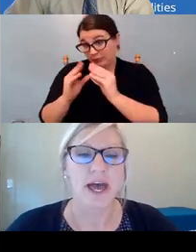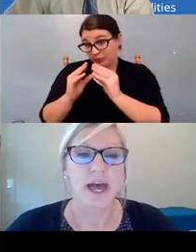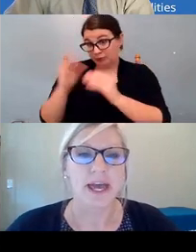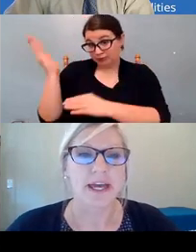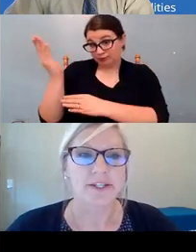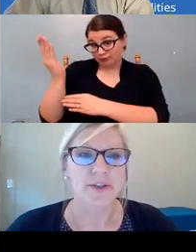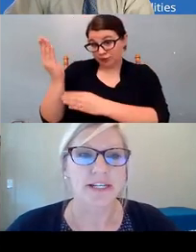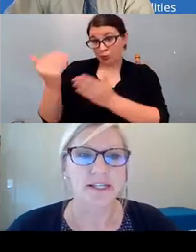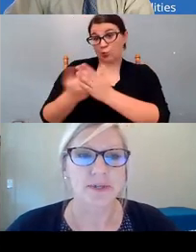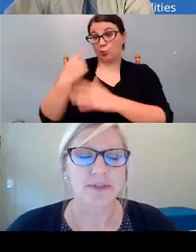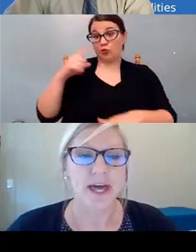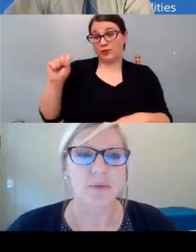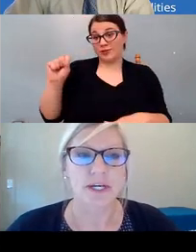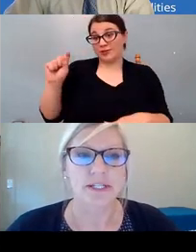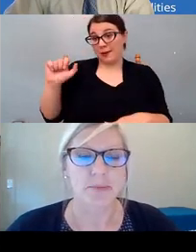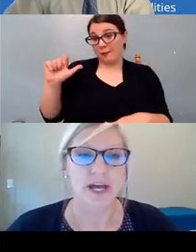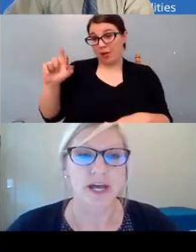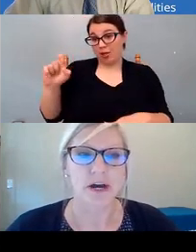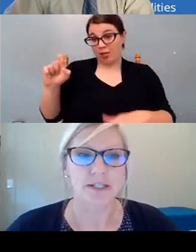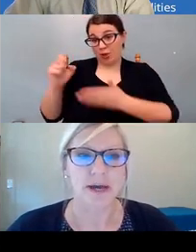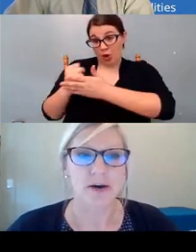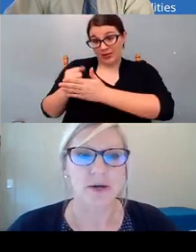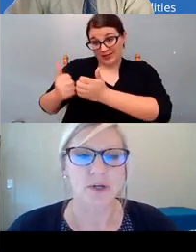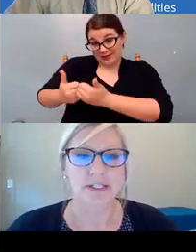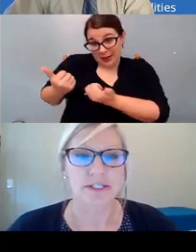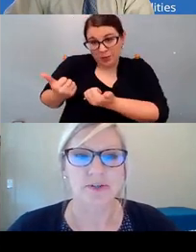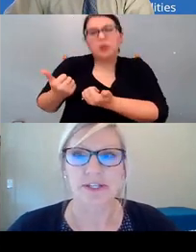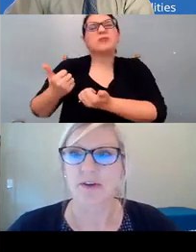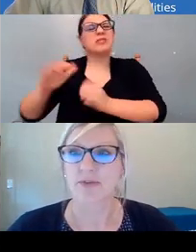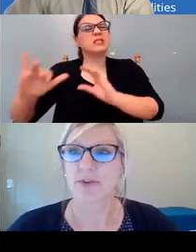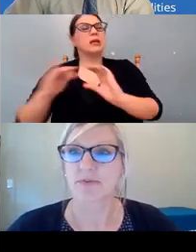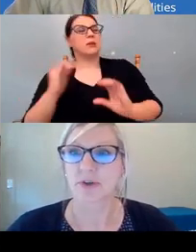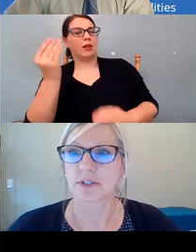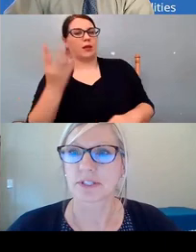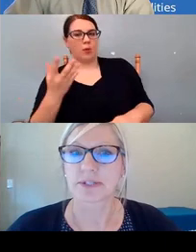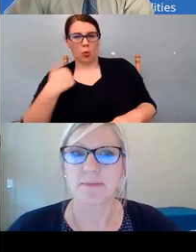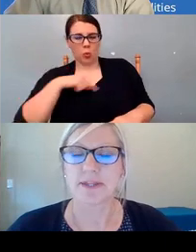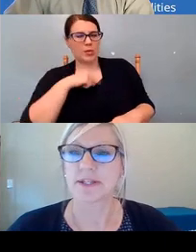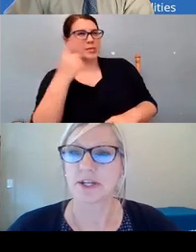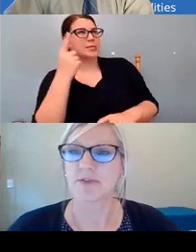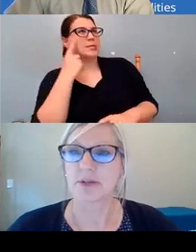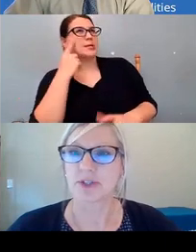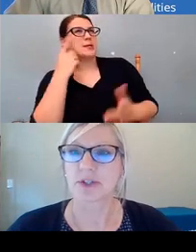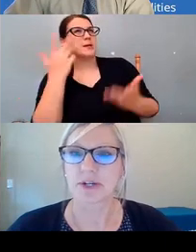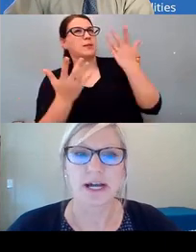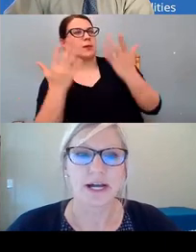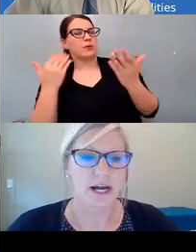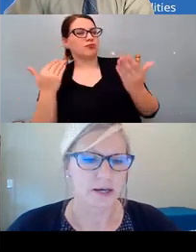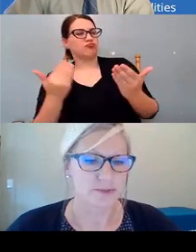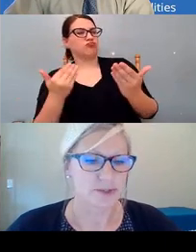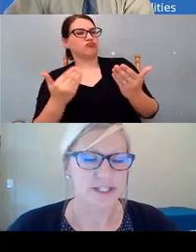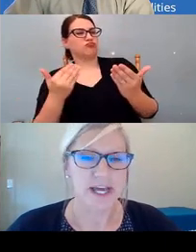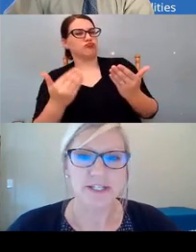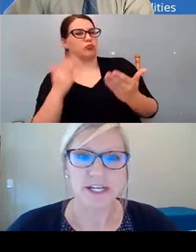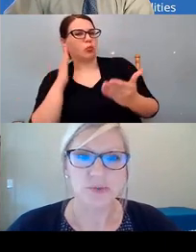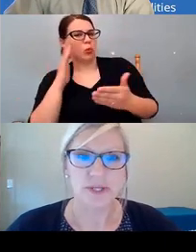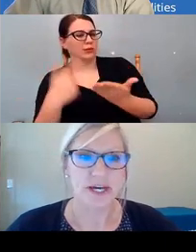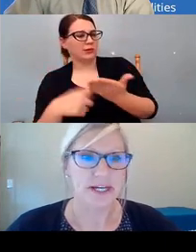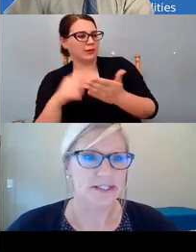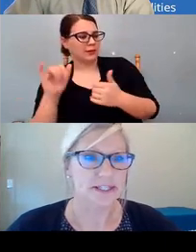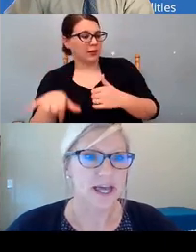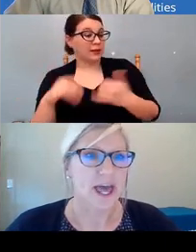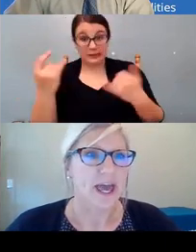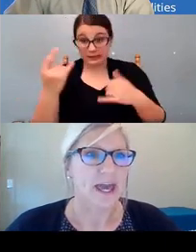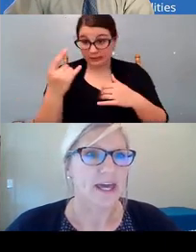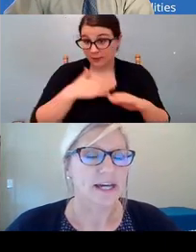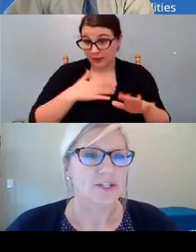email. And you know, that's something that Tom and I have talked about, and we're considering that for sometime in the near future. So stay in touch with